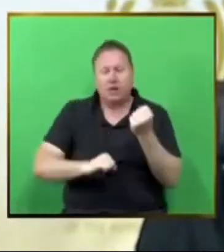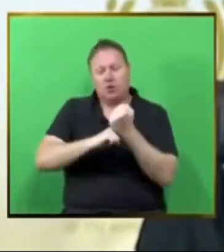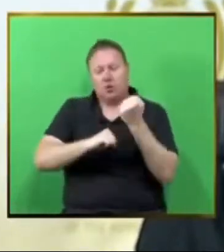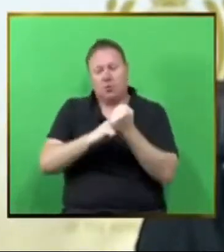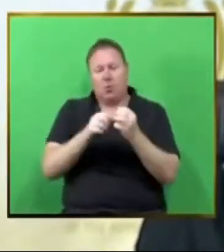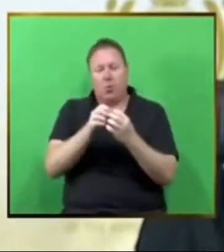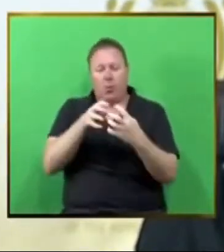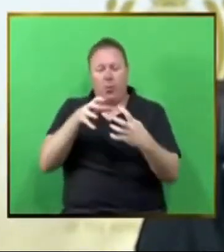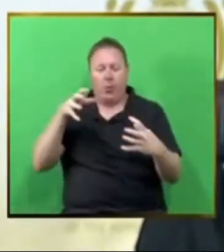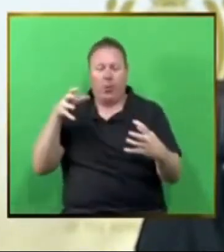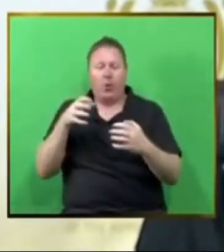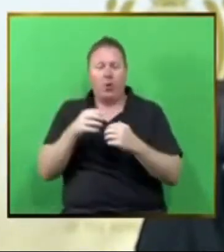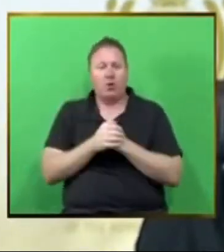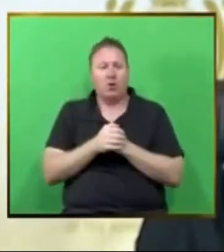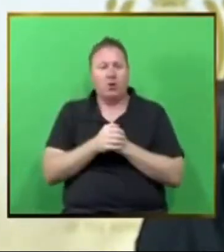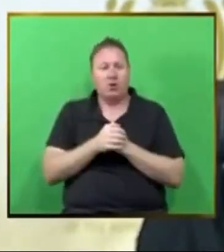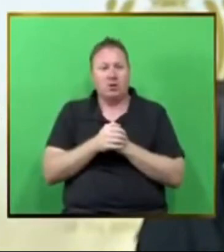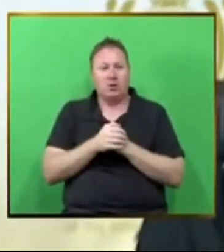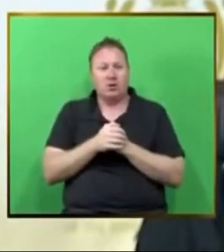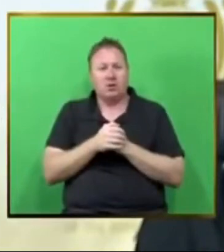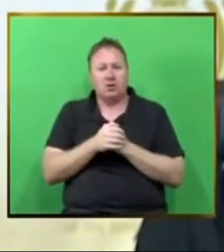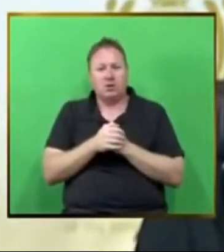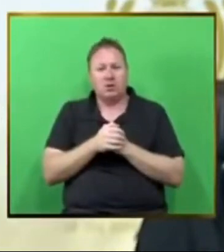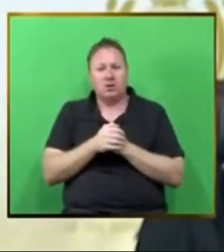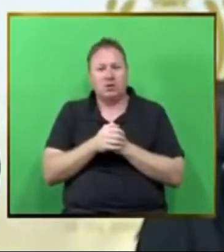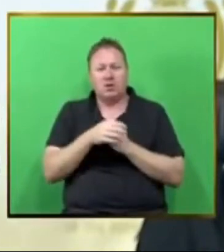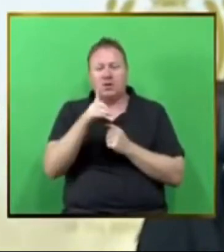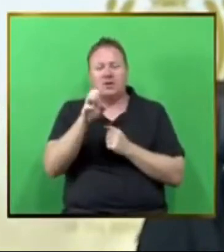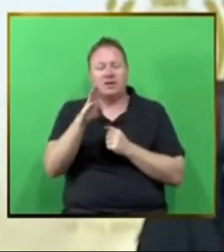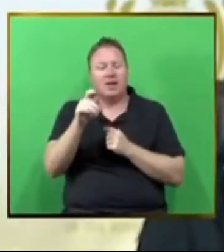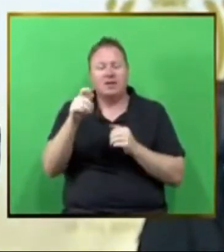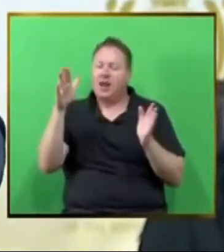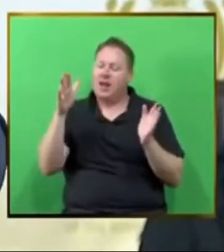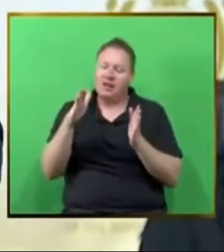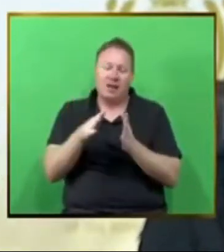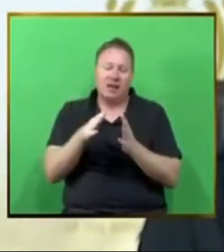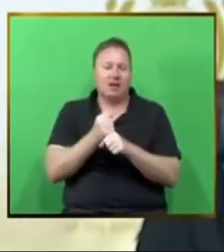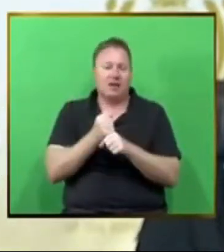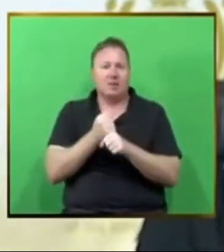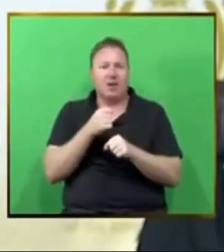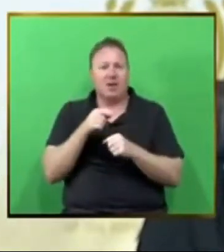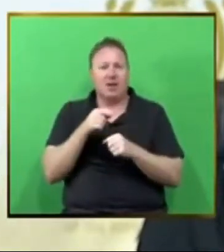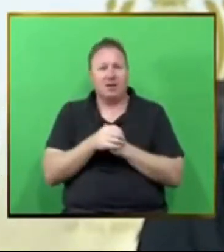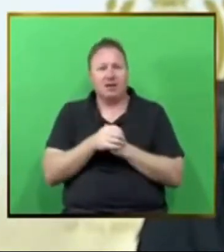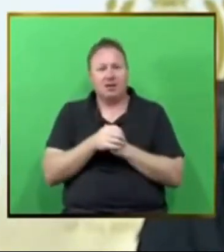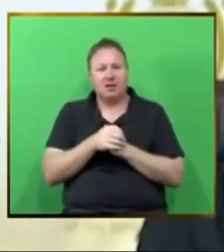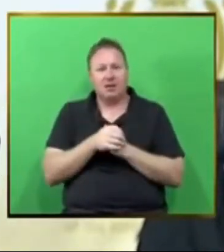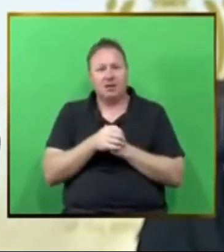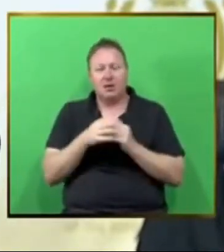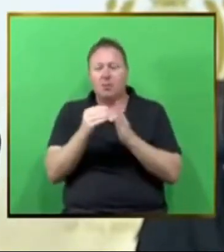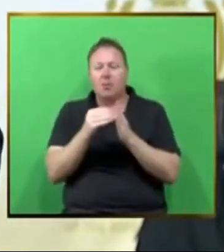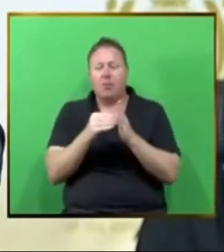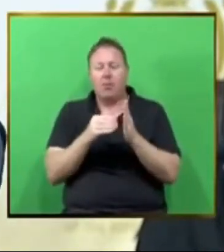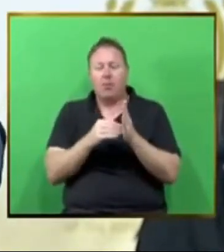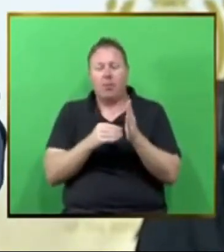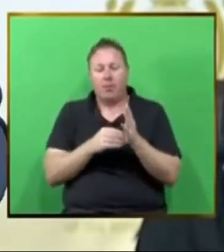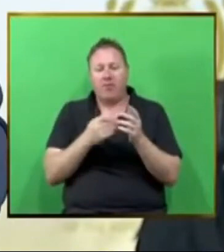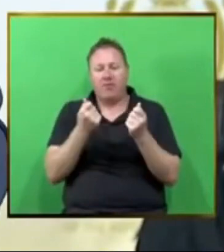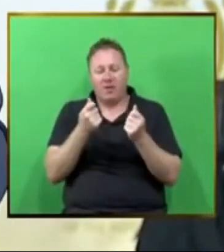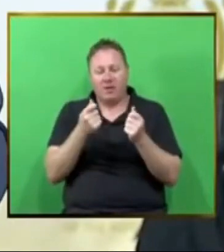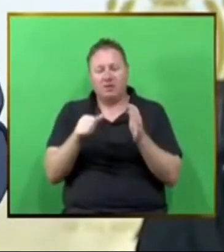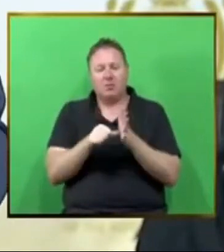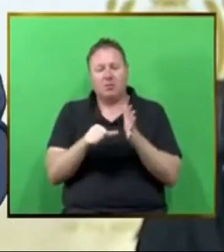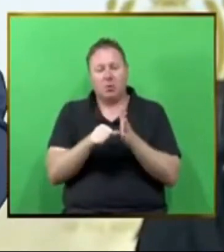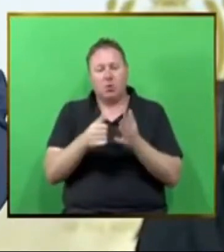reduce growth of government debt and the cost of debt, allocate more funds for core services, and provide